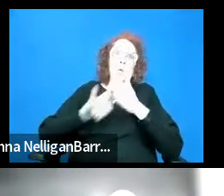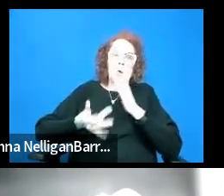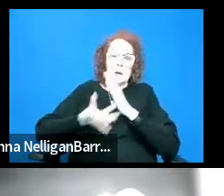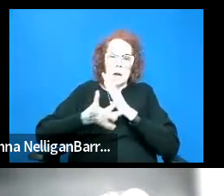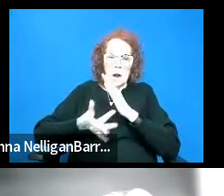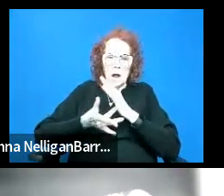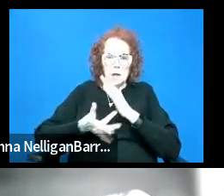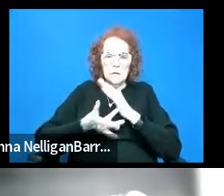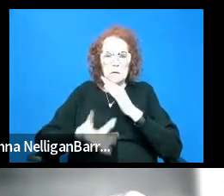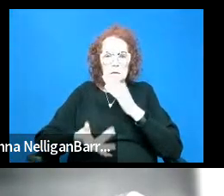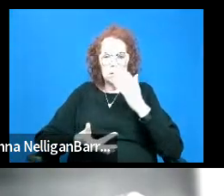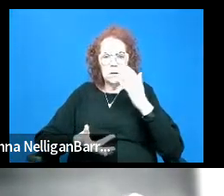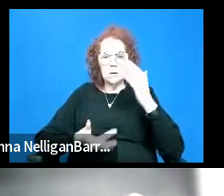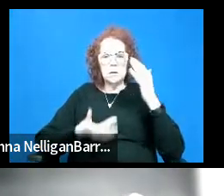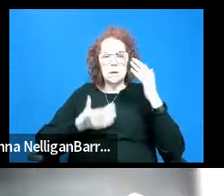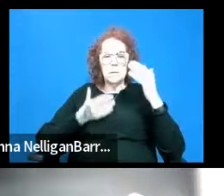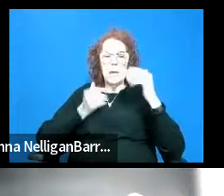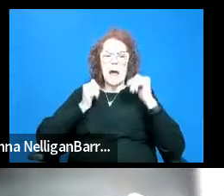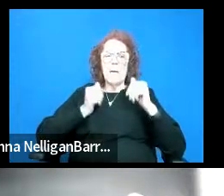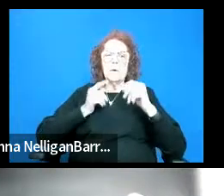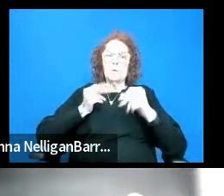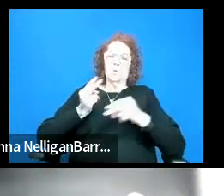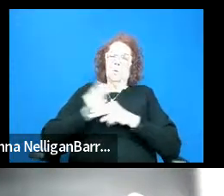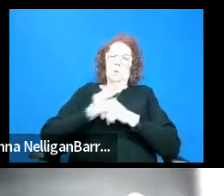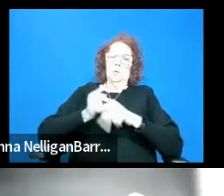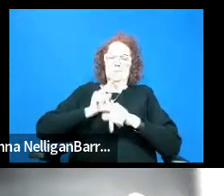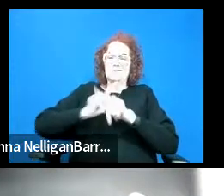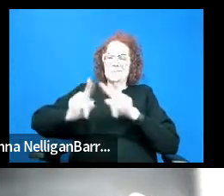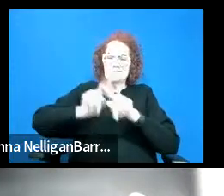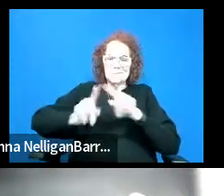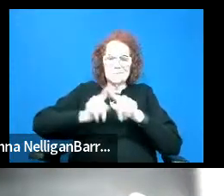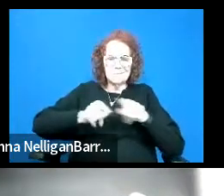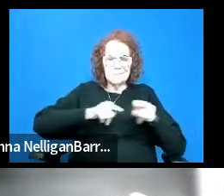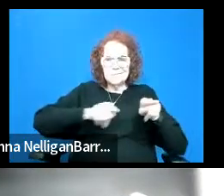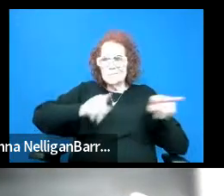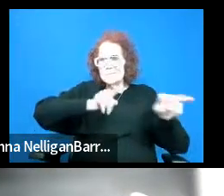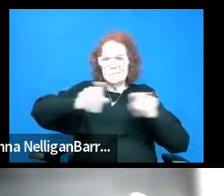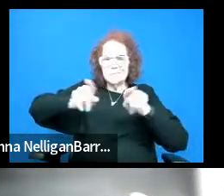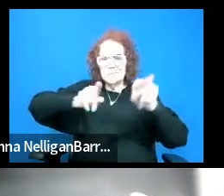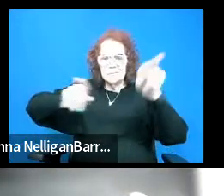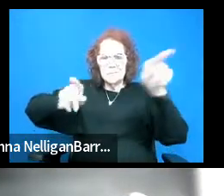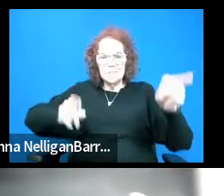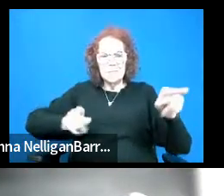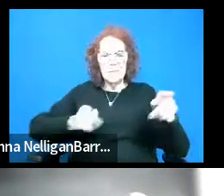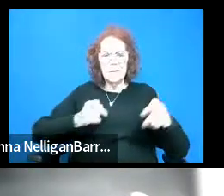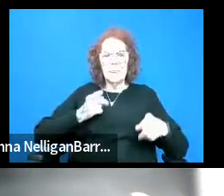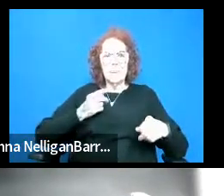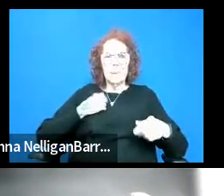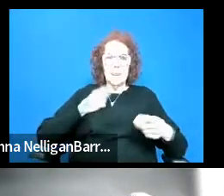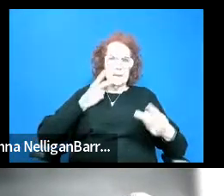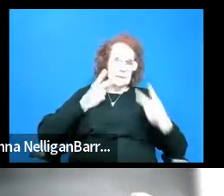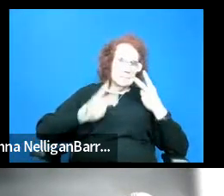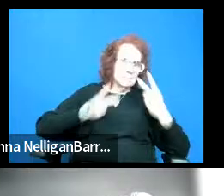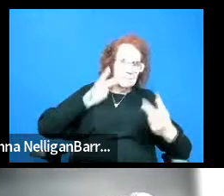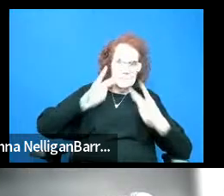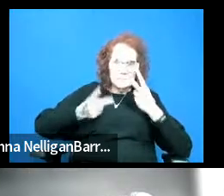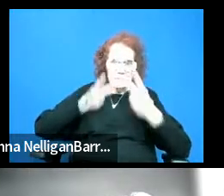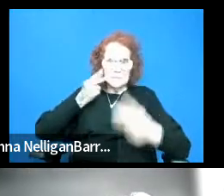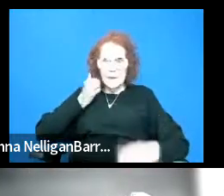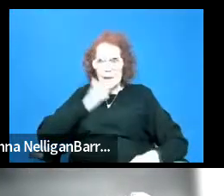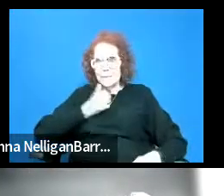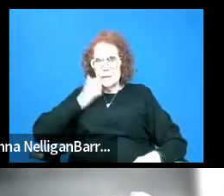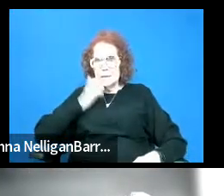the different bells and whistles. I've seen that in my day job. We've seen that here at City Hall with some things before from, Workday, et